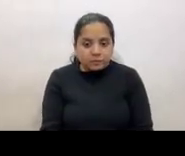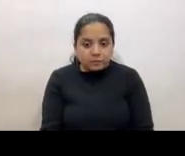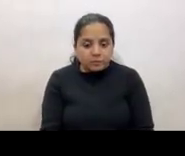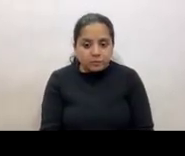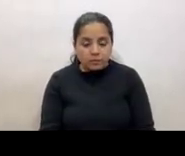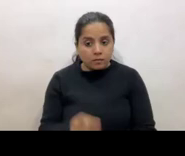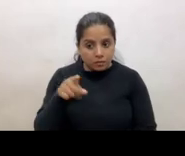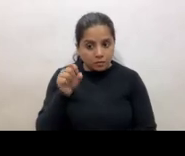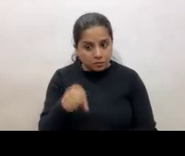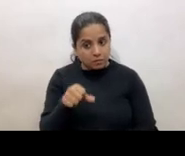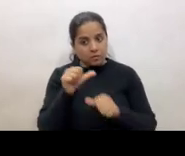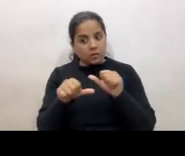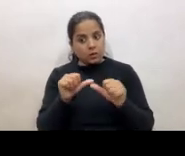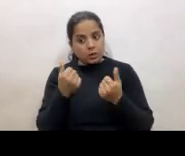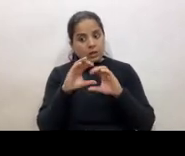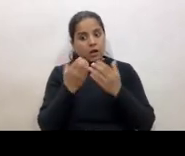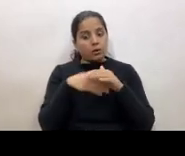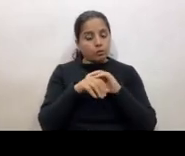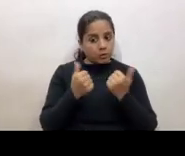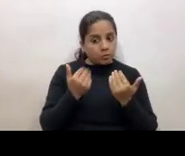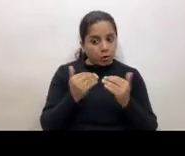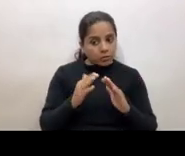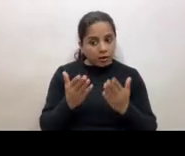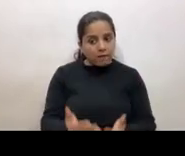So are you able to take it to the classroom?